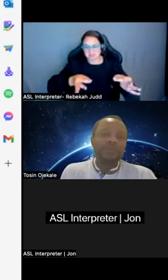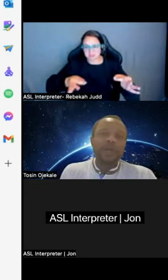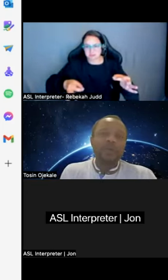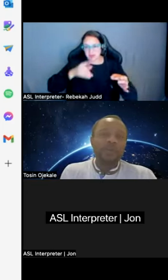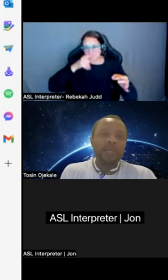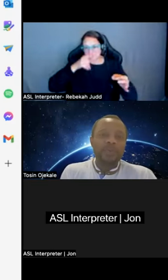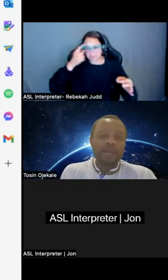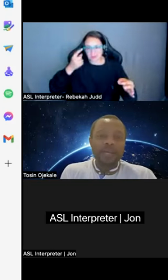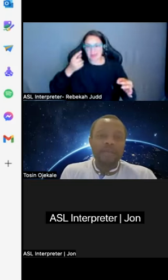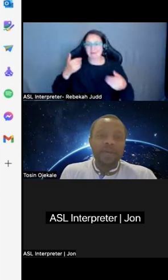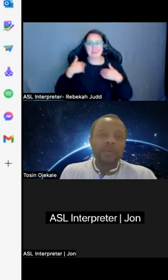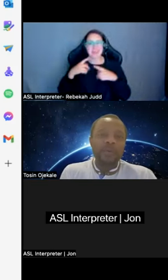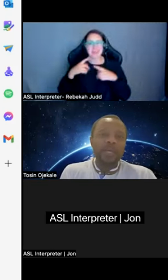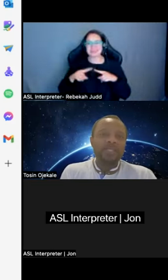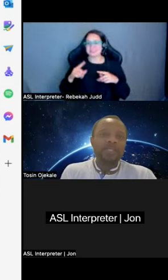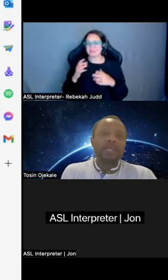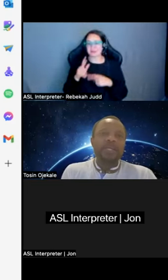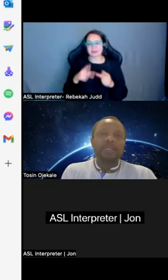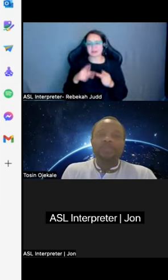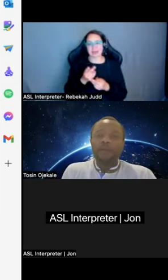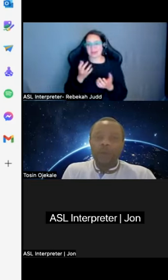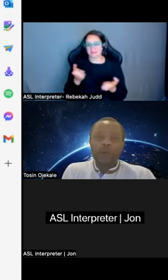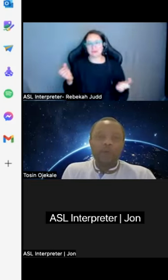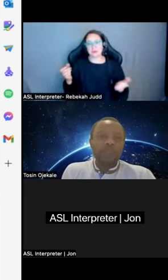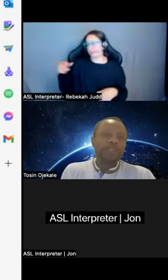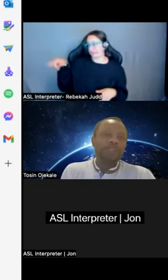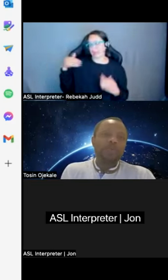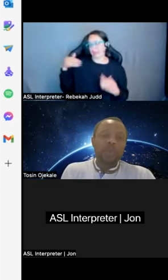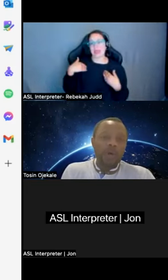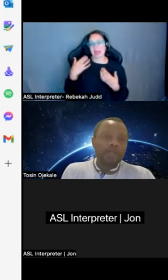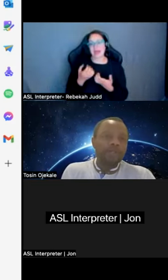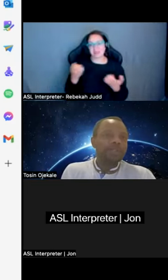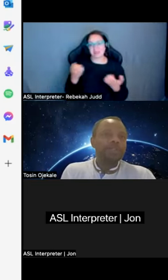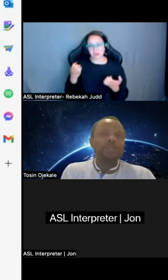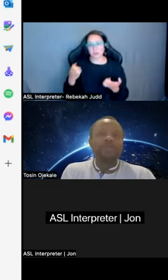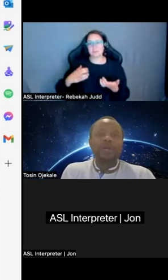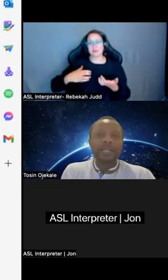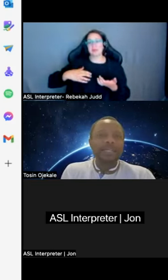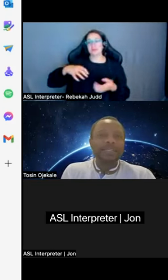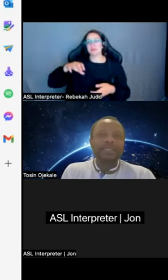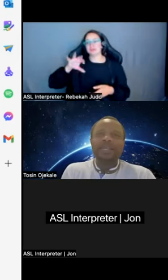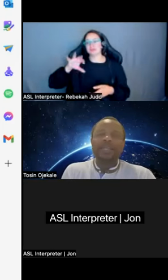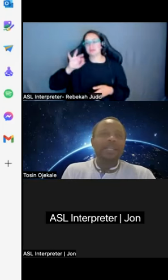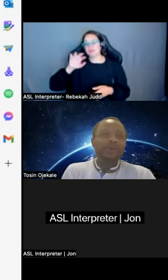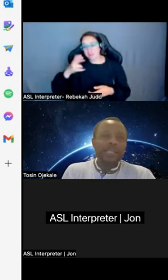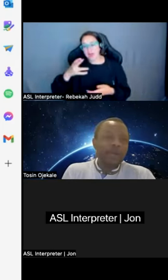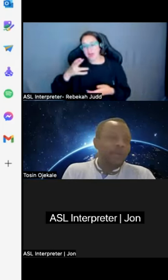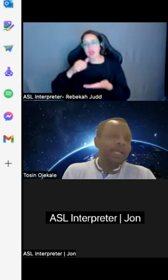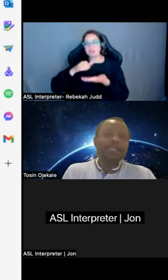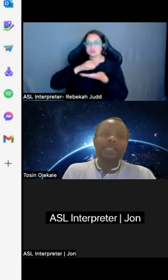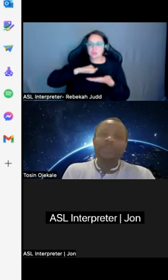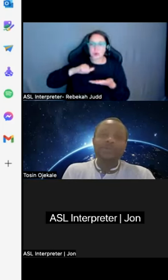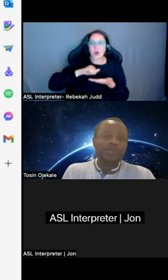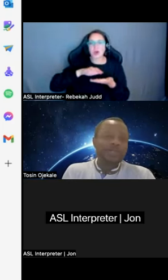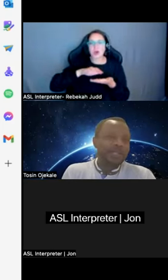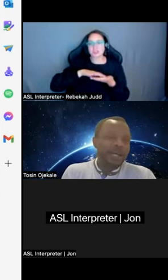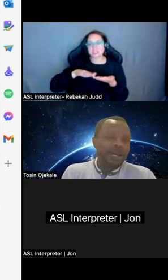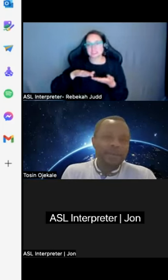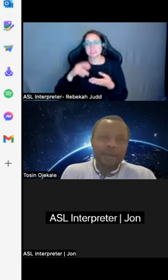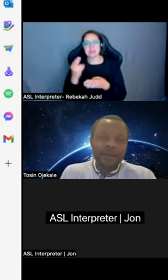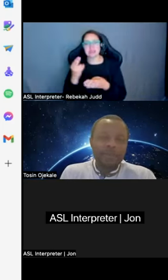types of equipment, very heavy equipment to flush, to wash, to clean. They use liquid, they